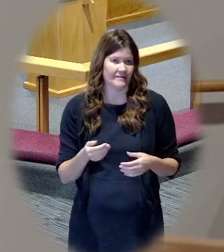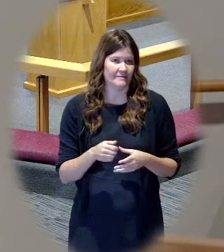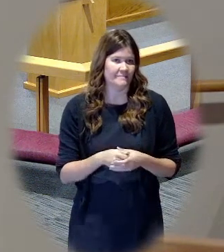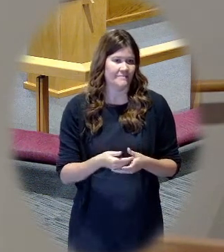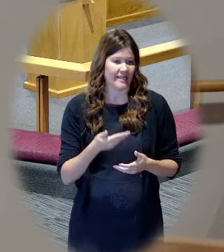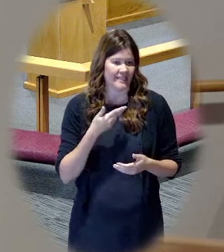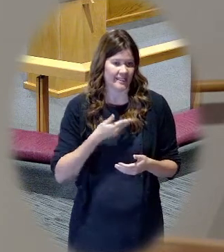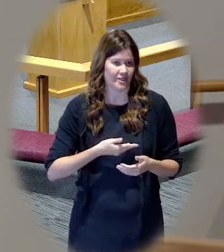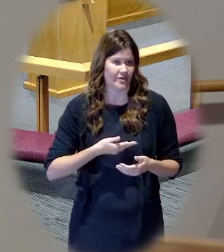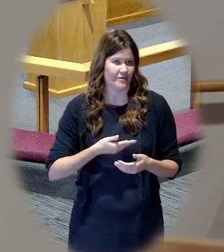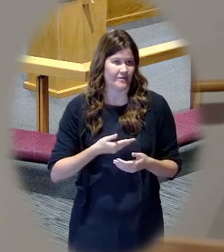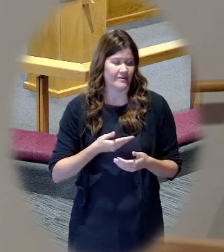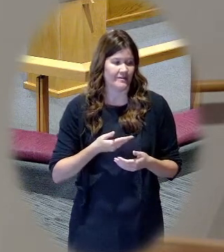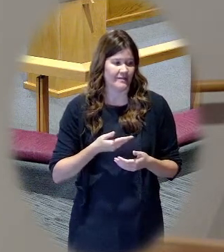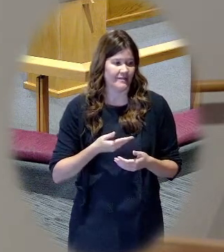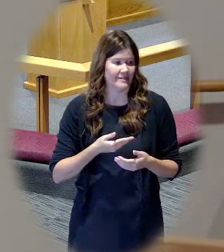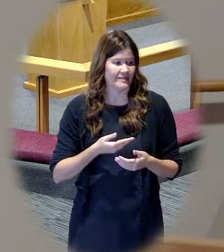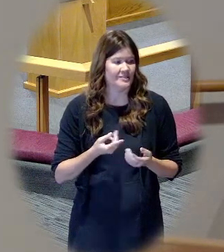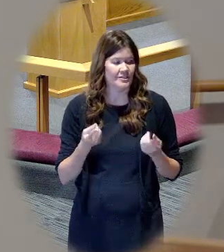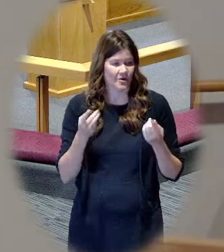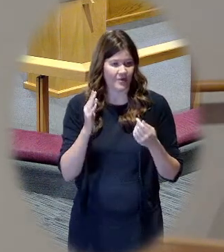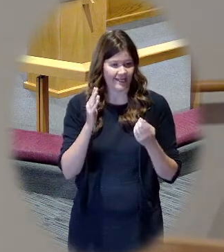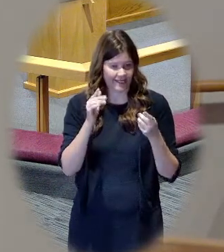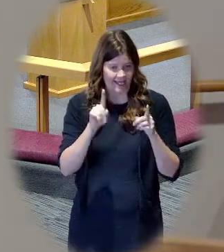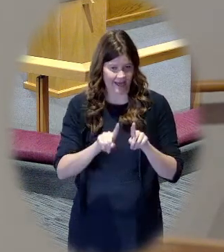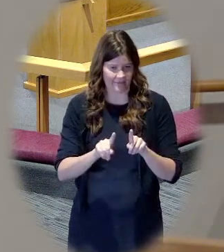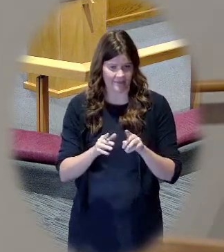so that it can be done out there.